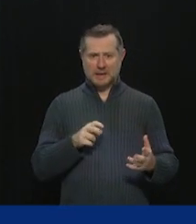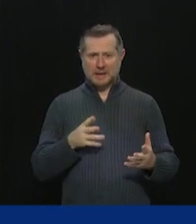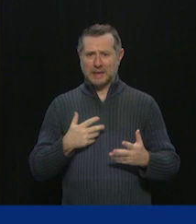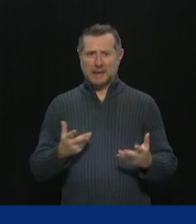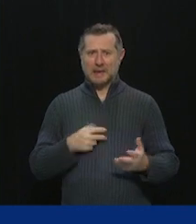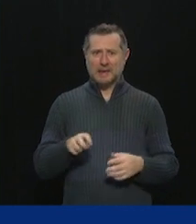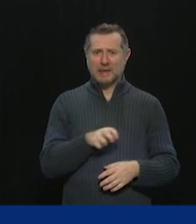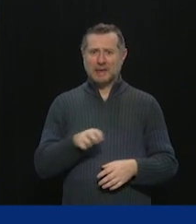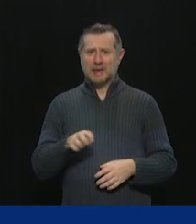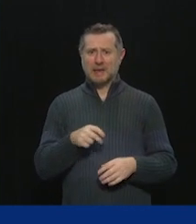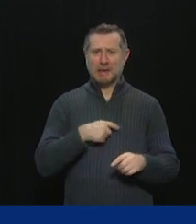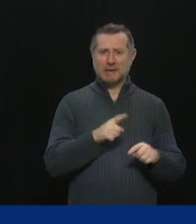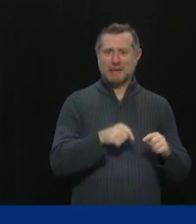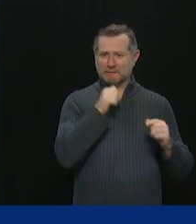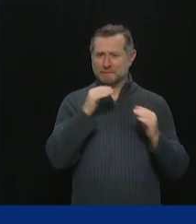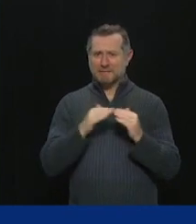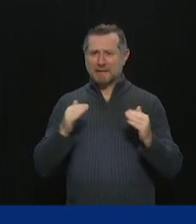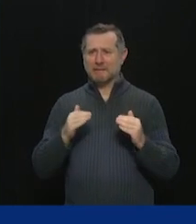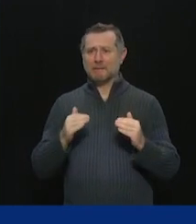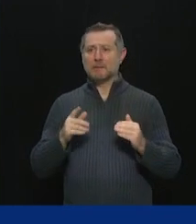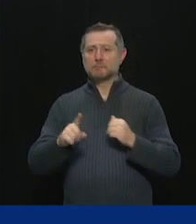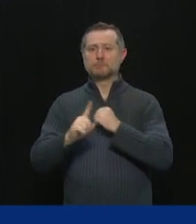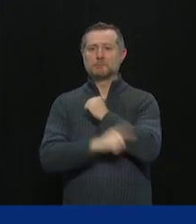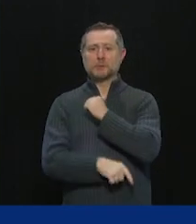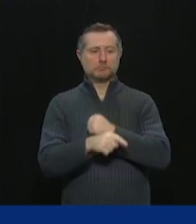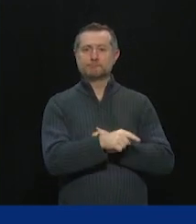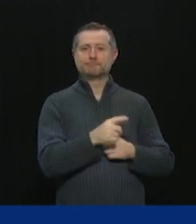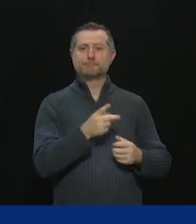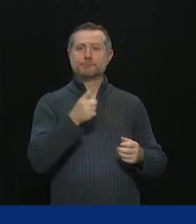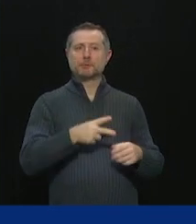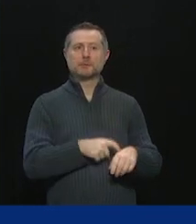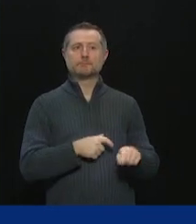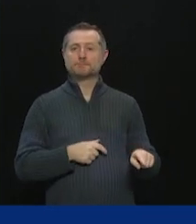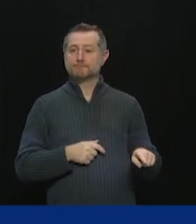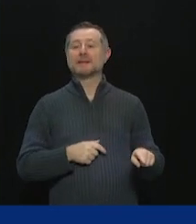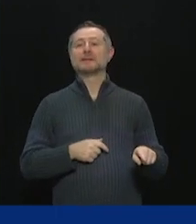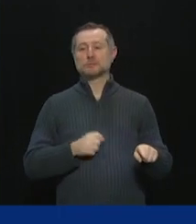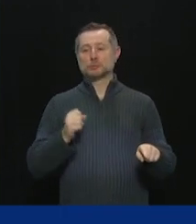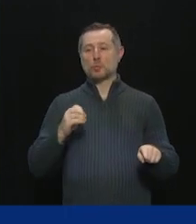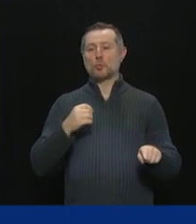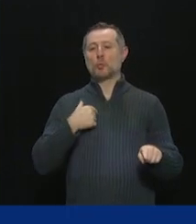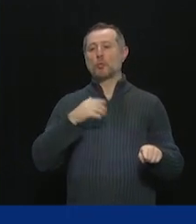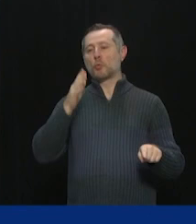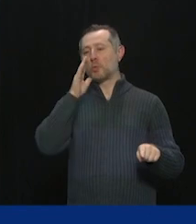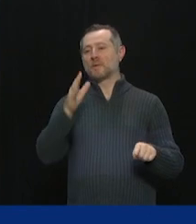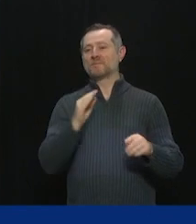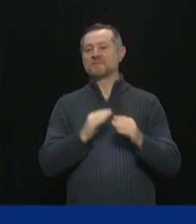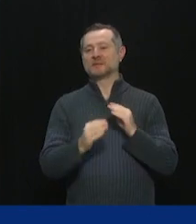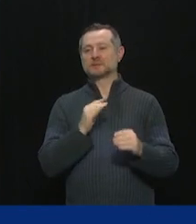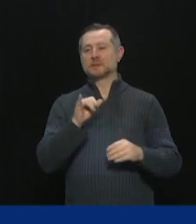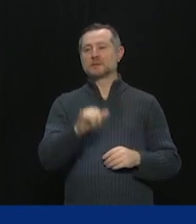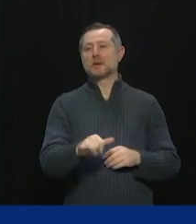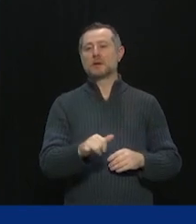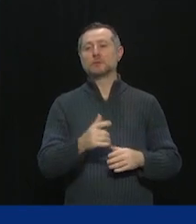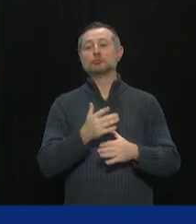they had before, were being penalized. And we talked about this. So we're going to fix that. We're going to lift the cap on shared